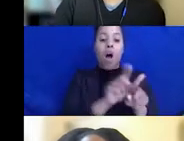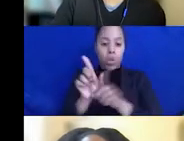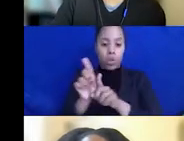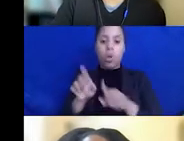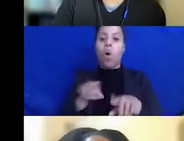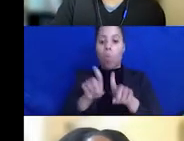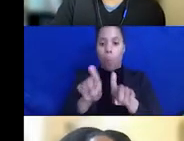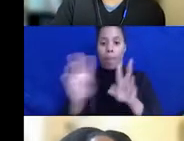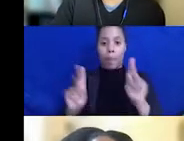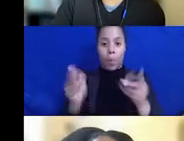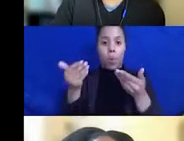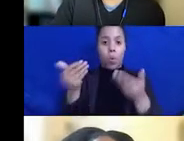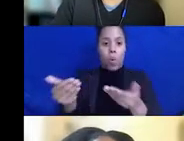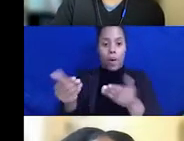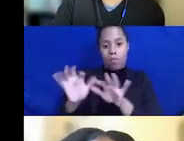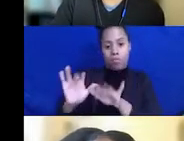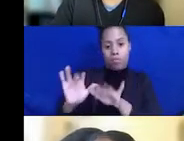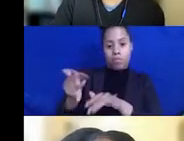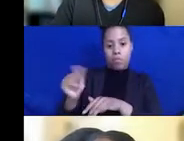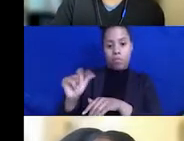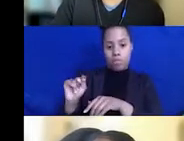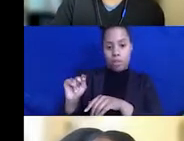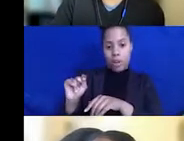do that,